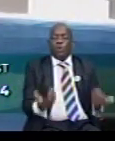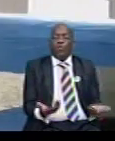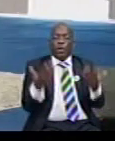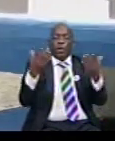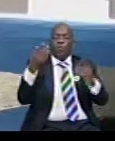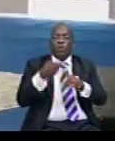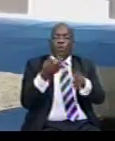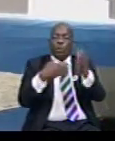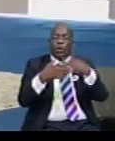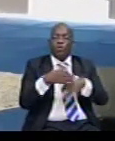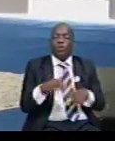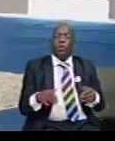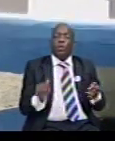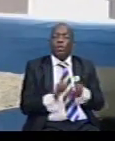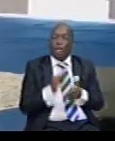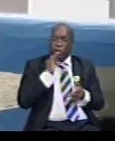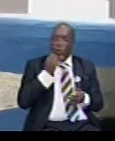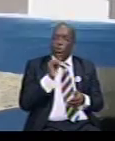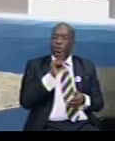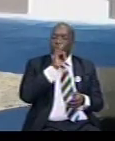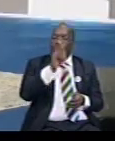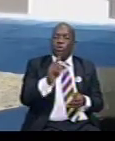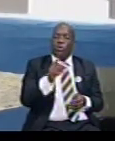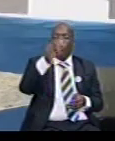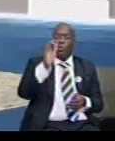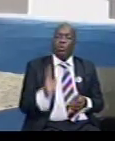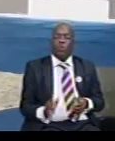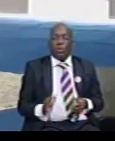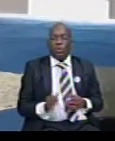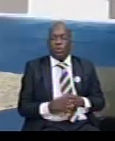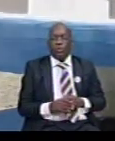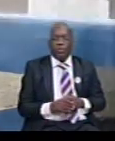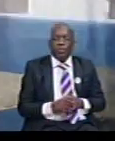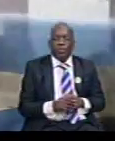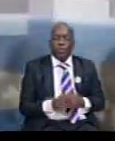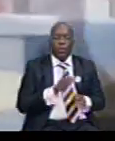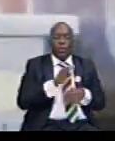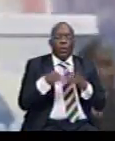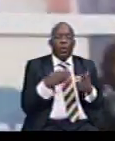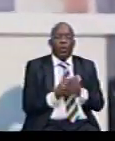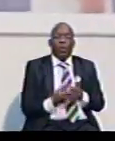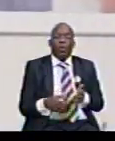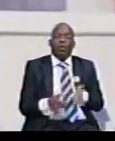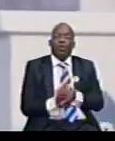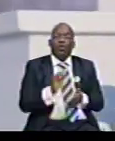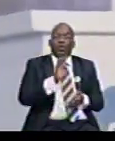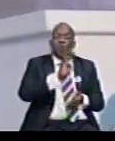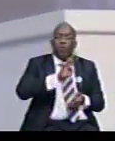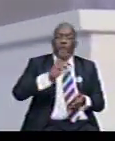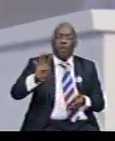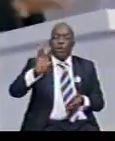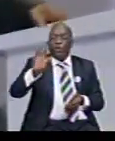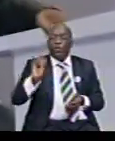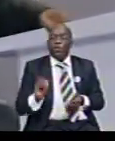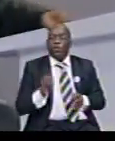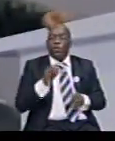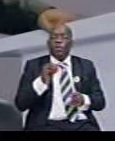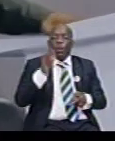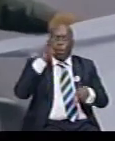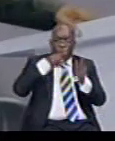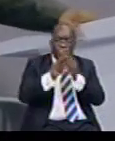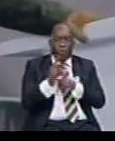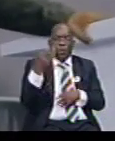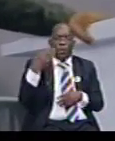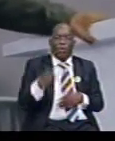out. He said, yes, that is it. And then all those 450 prophets of